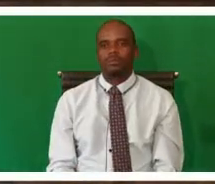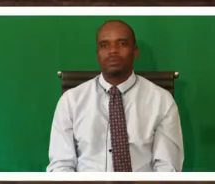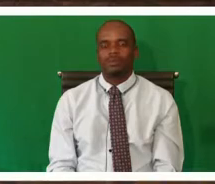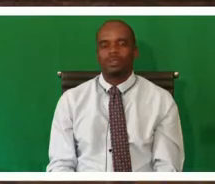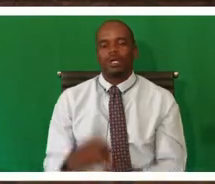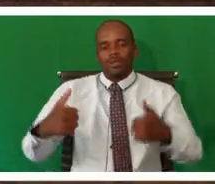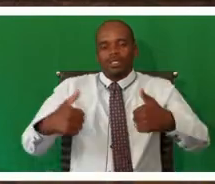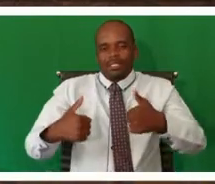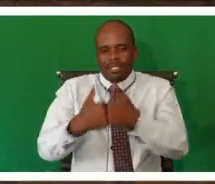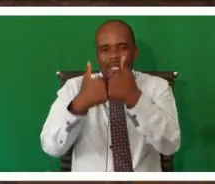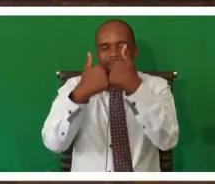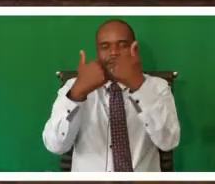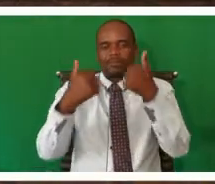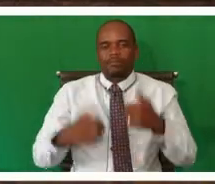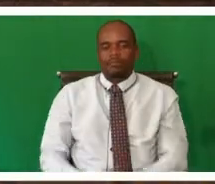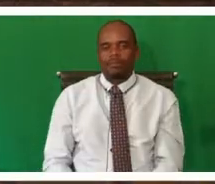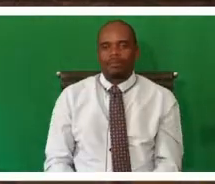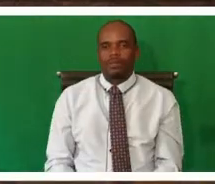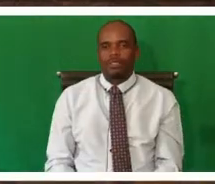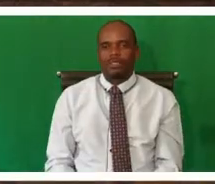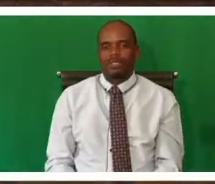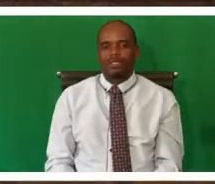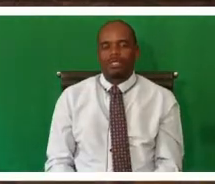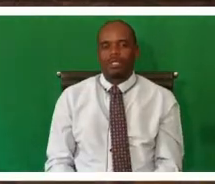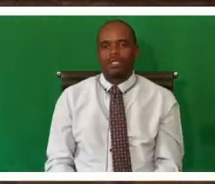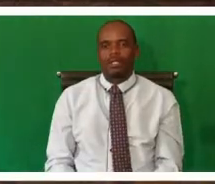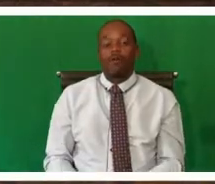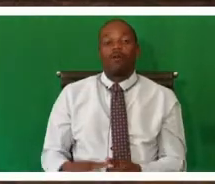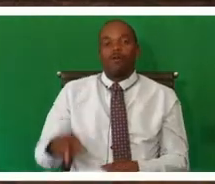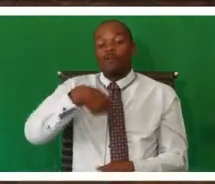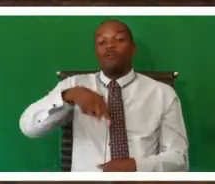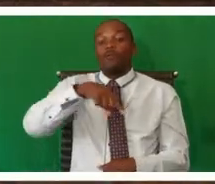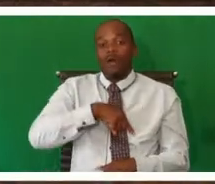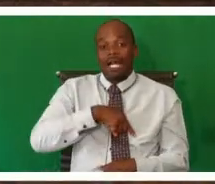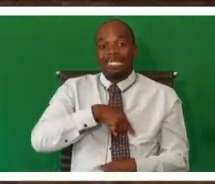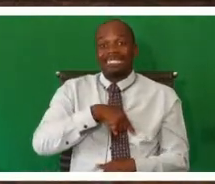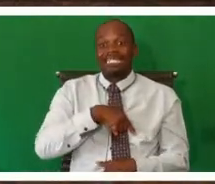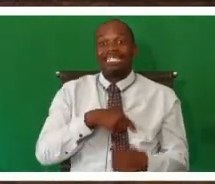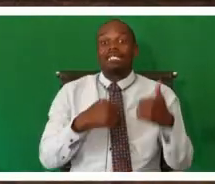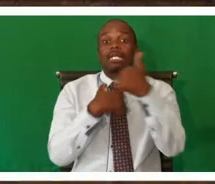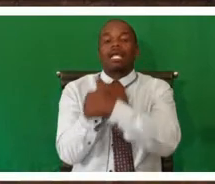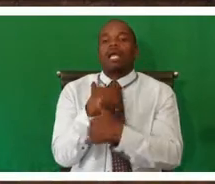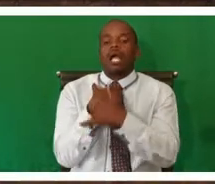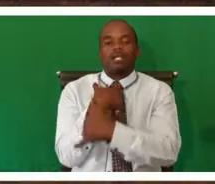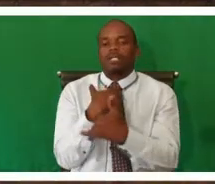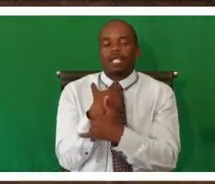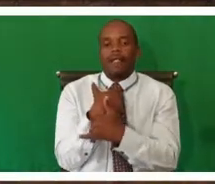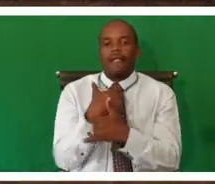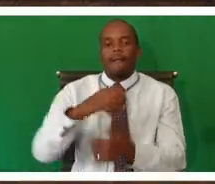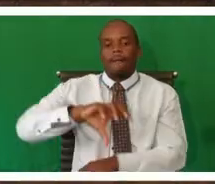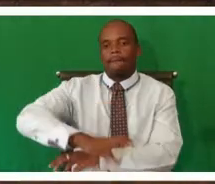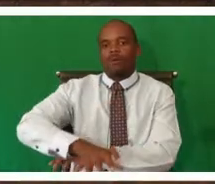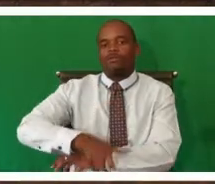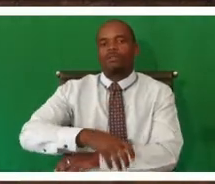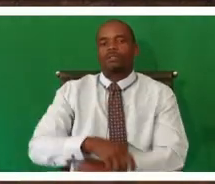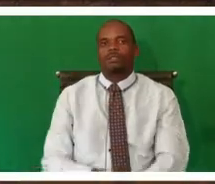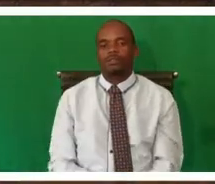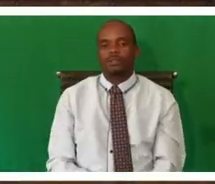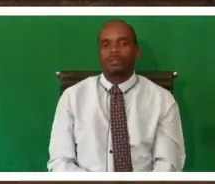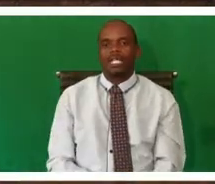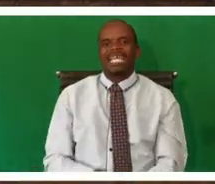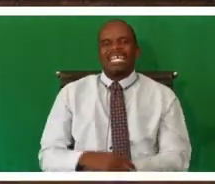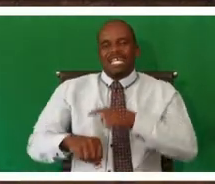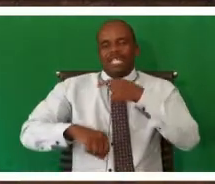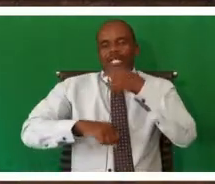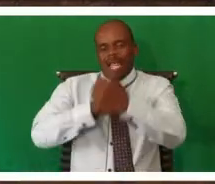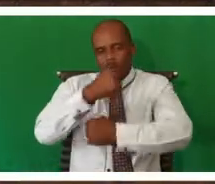these are challenging times for us as the country and the province. For a year now,